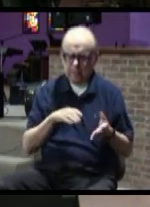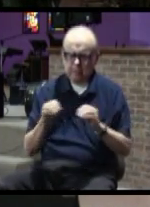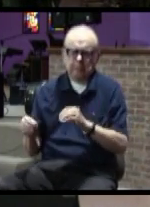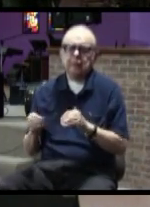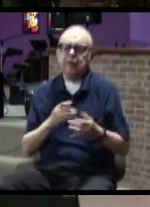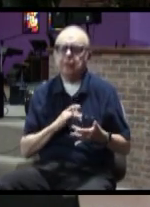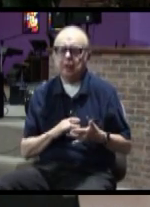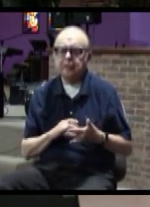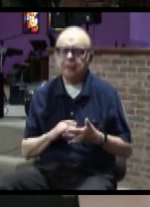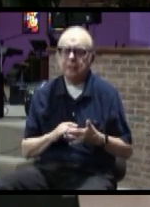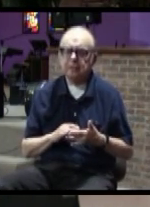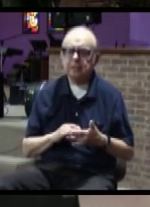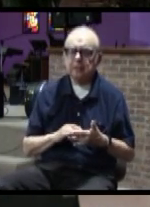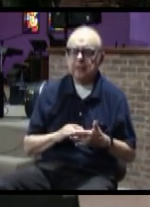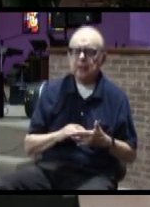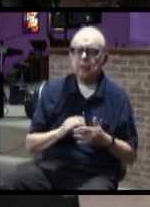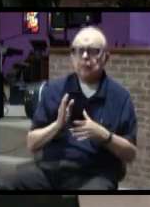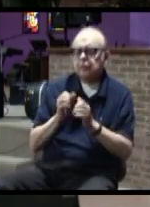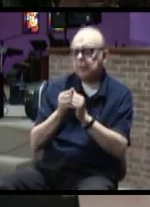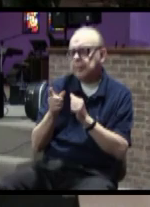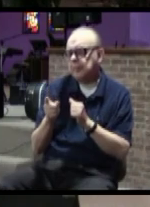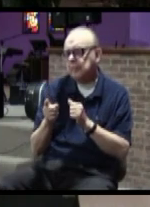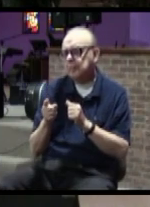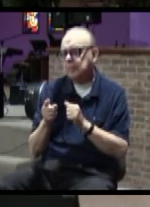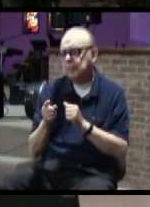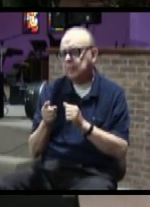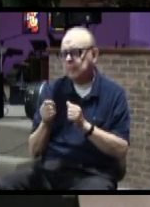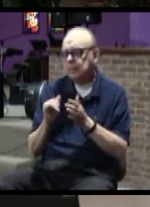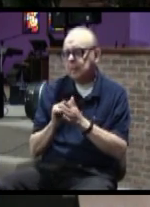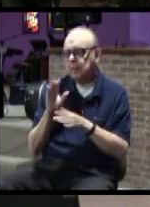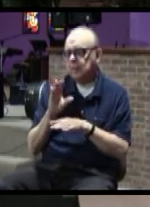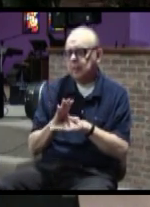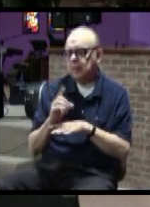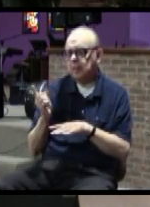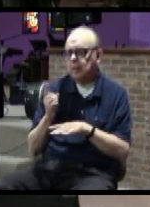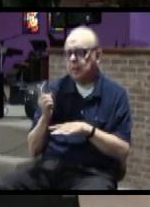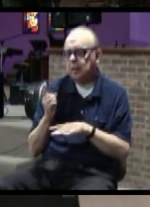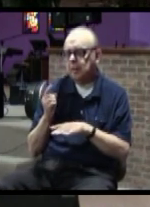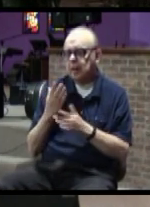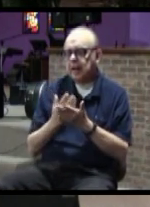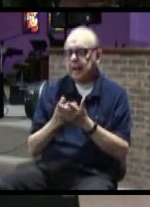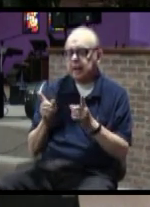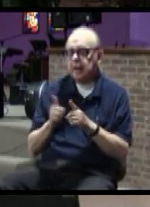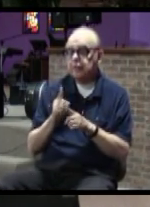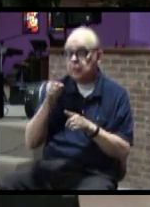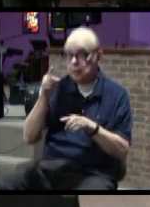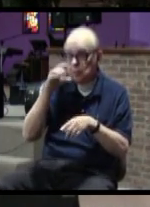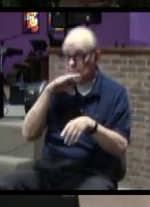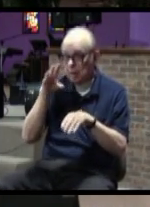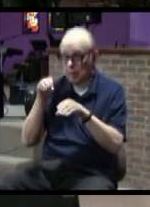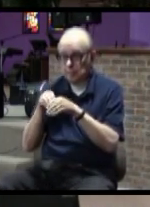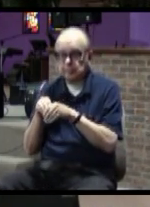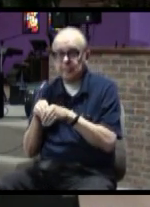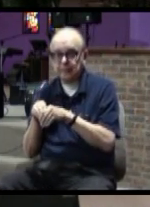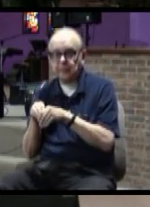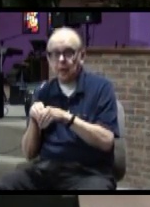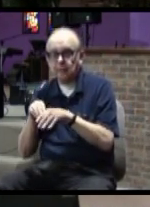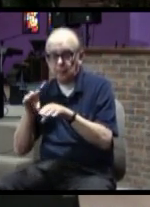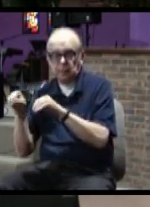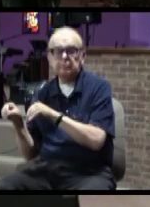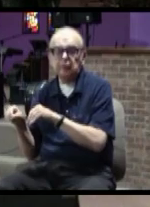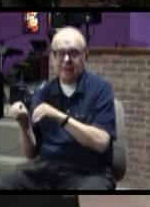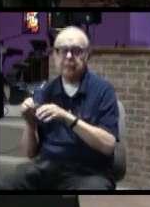And what are you putting into it? Because let me share this with you. This church will only be as good as what you put into